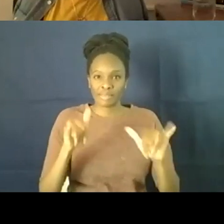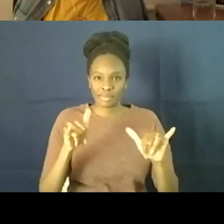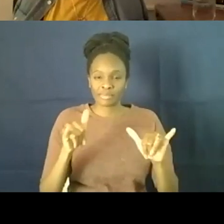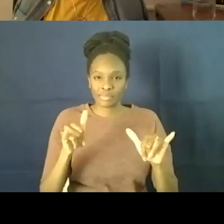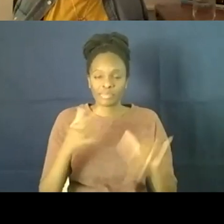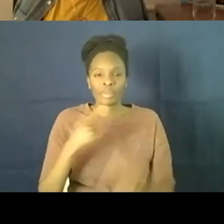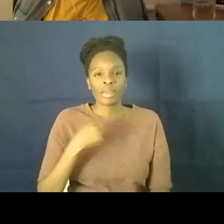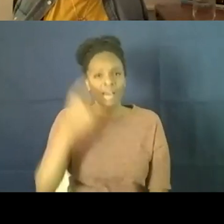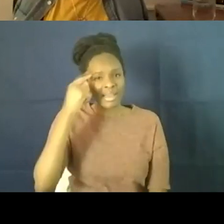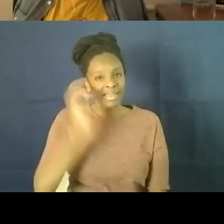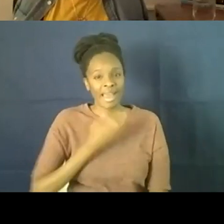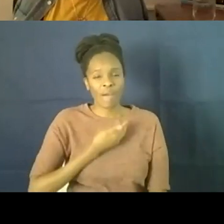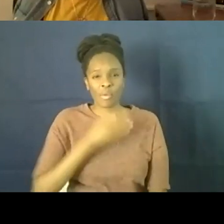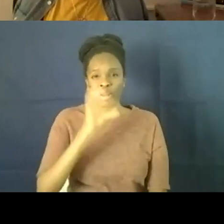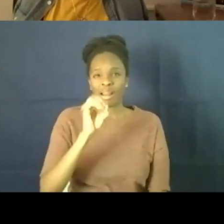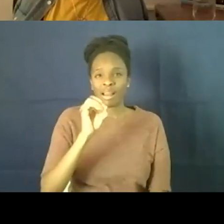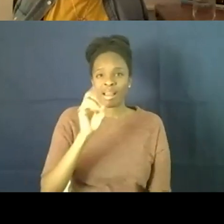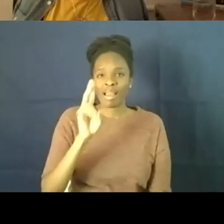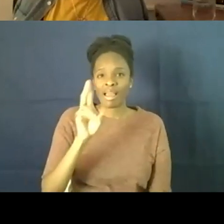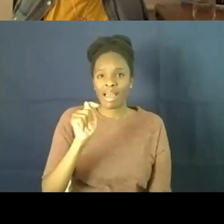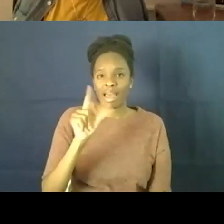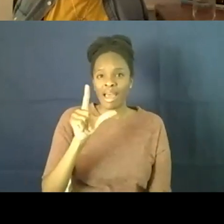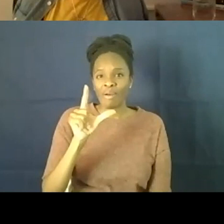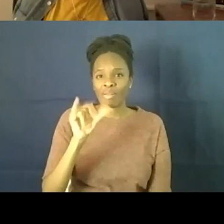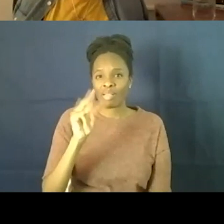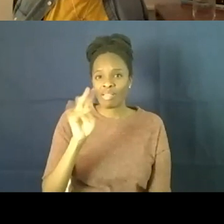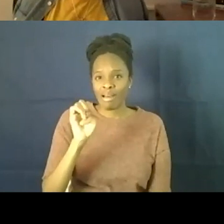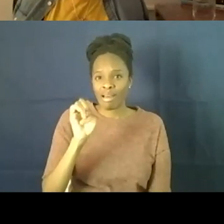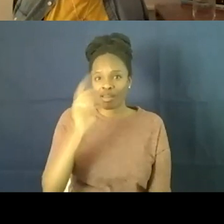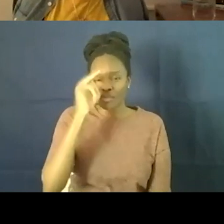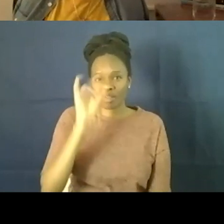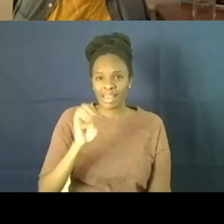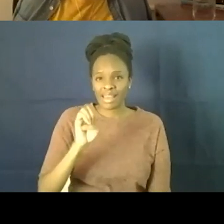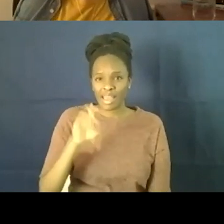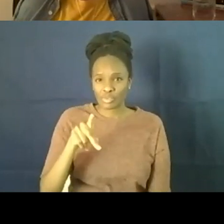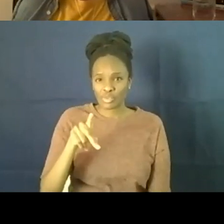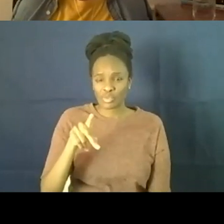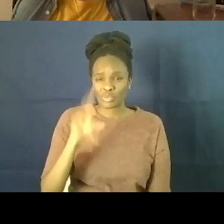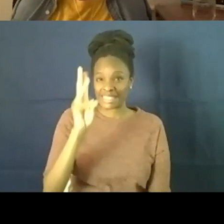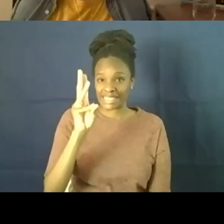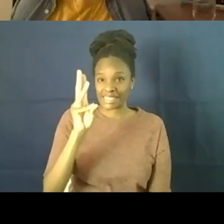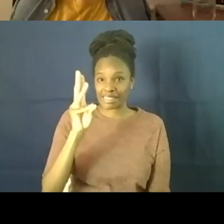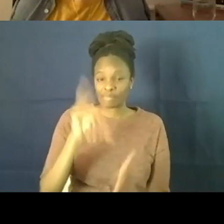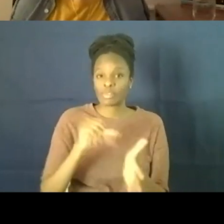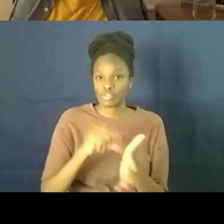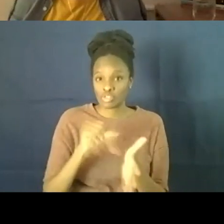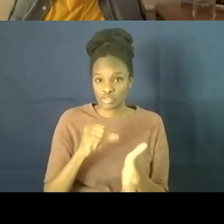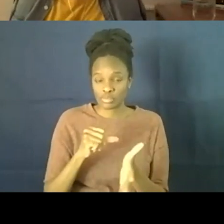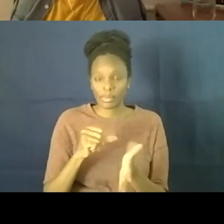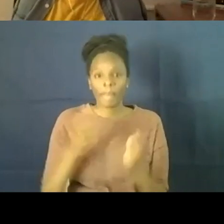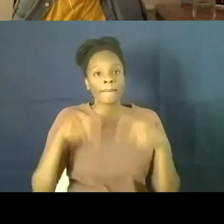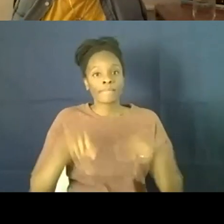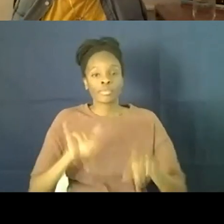You know, I think our outline for that episode was only like 6 pages as opposed to like, yeah, 12 or whatever. And at the time